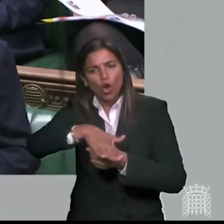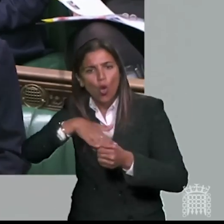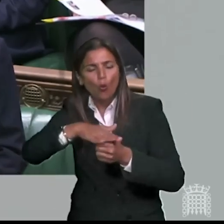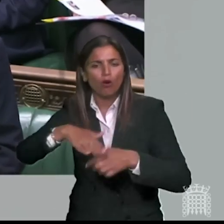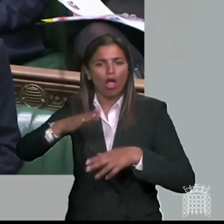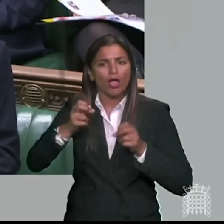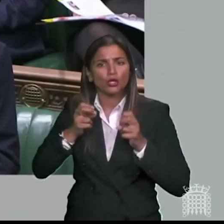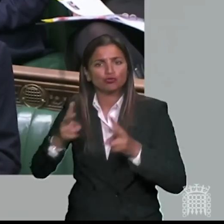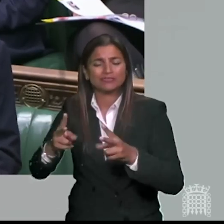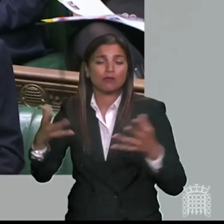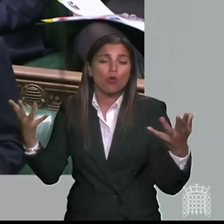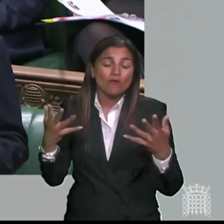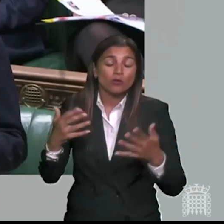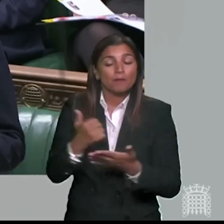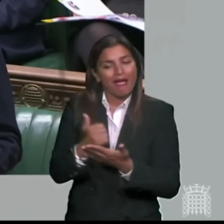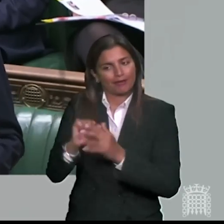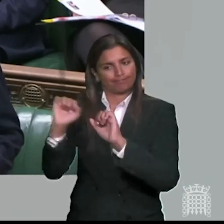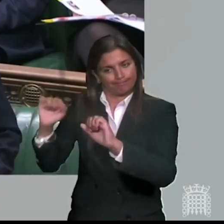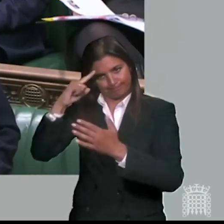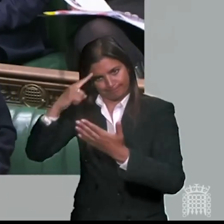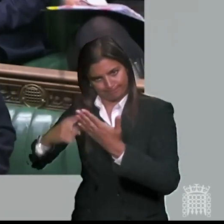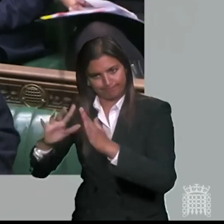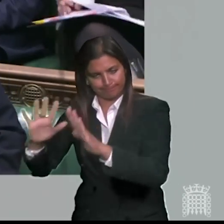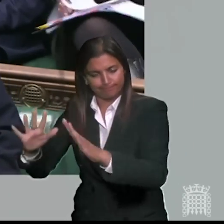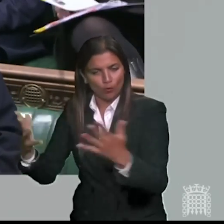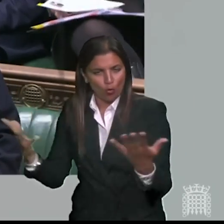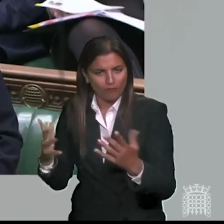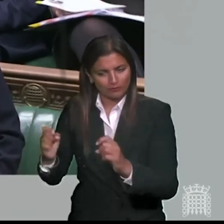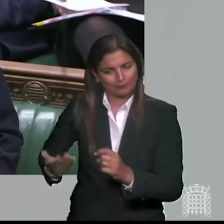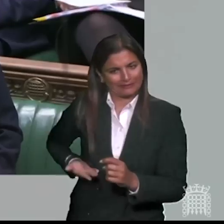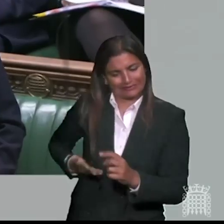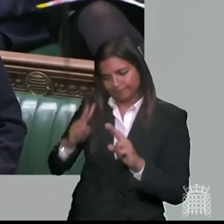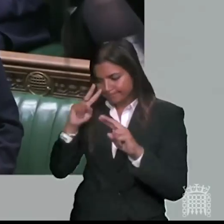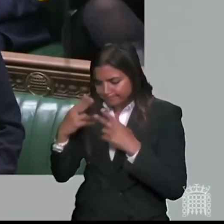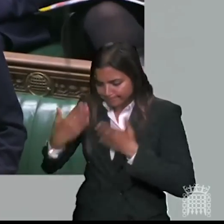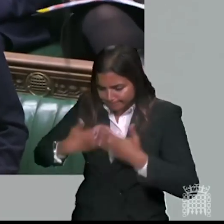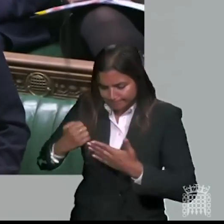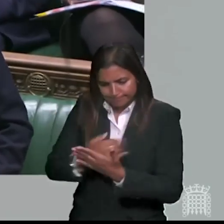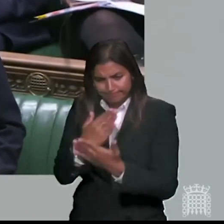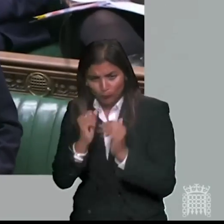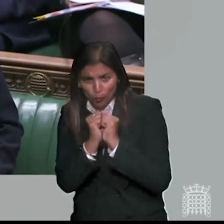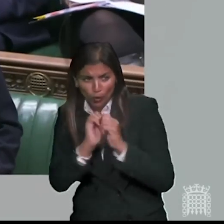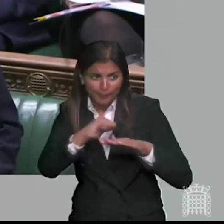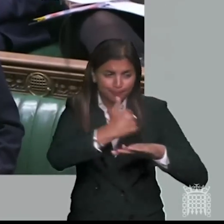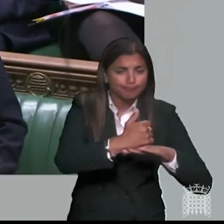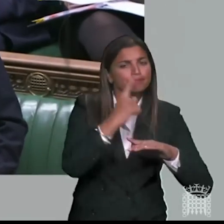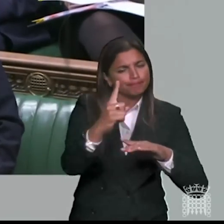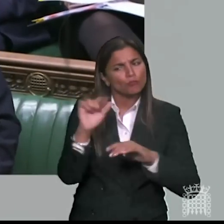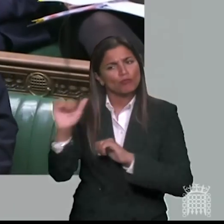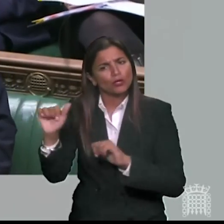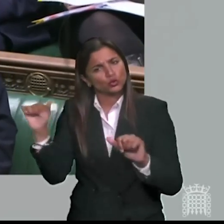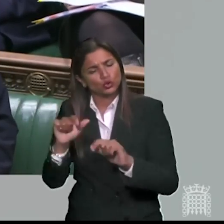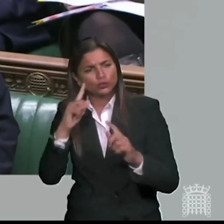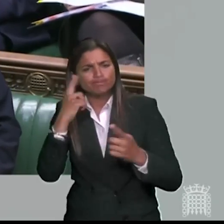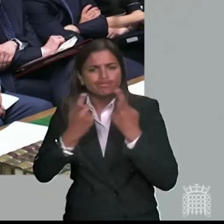a commercial decision for banks, but I do think it's right that they take into account the views of local communities, and I'm